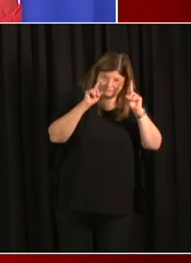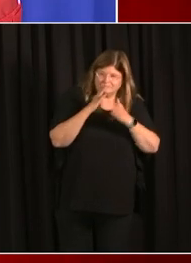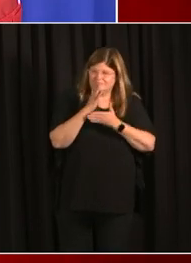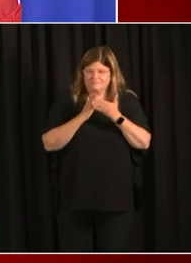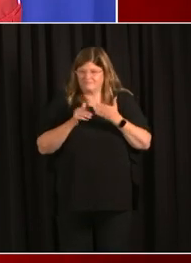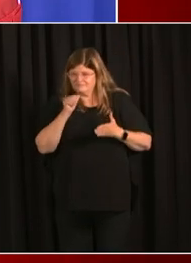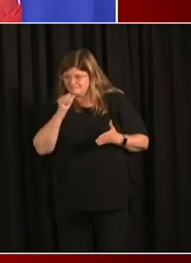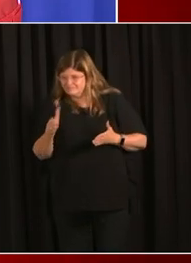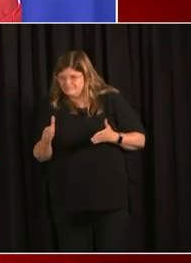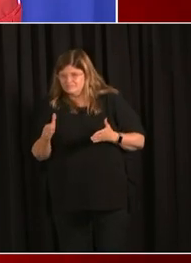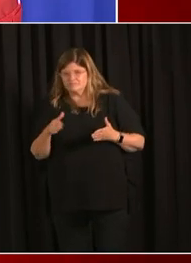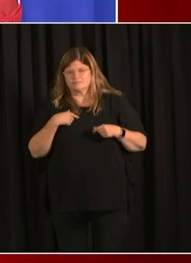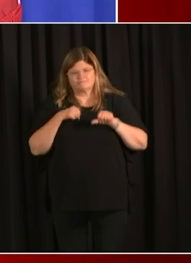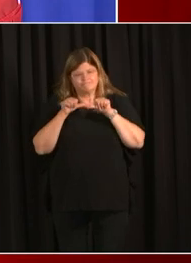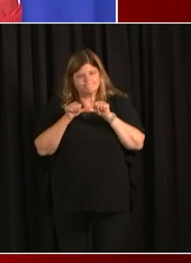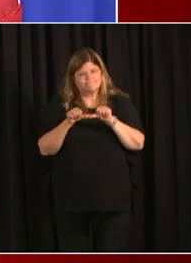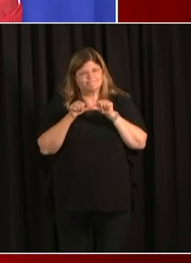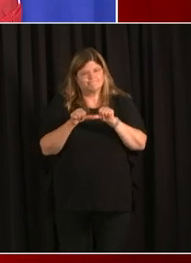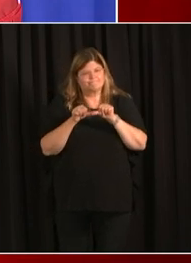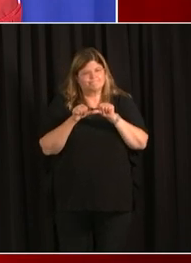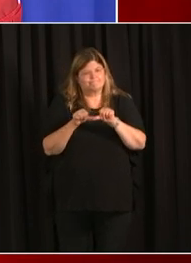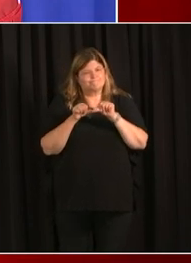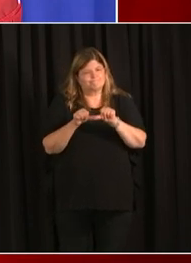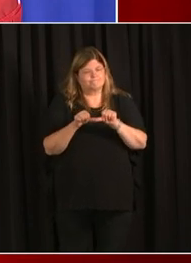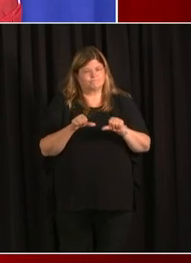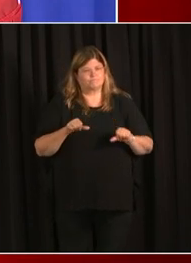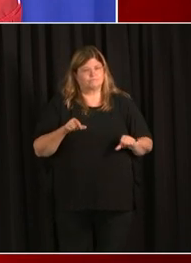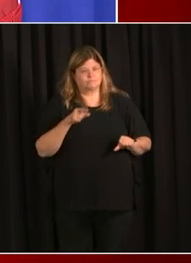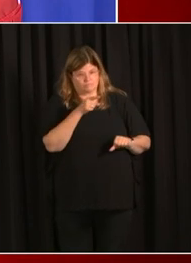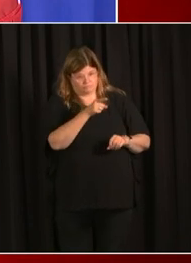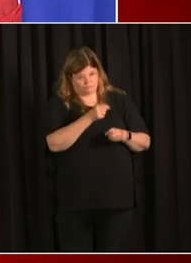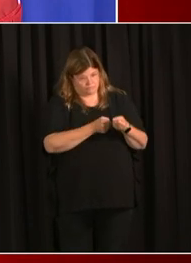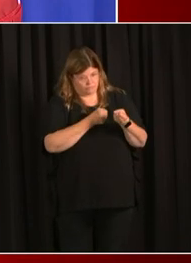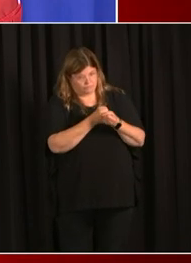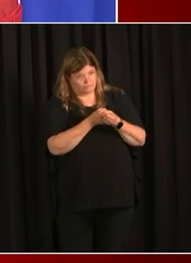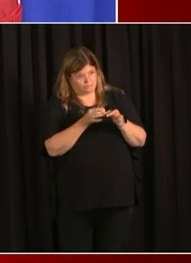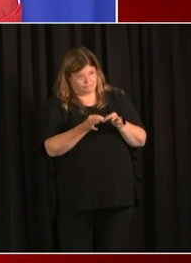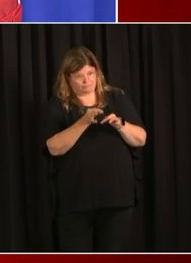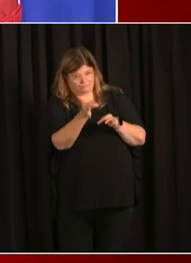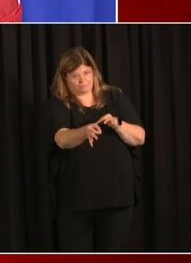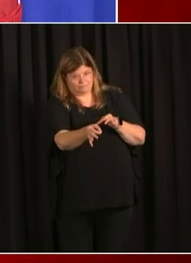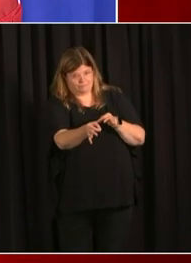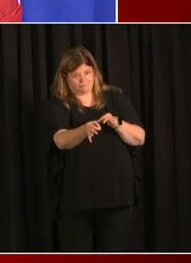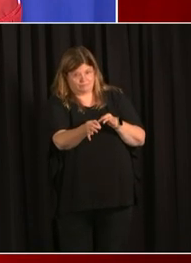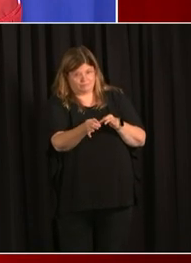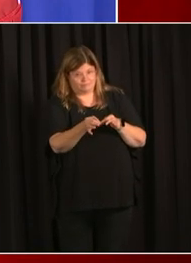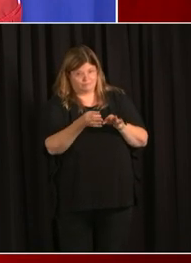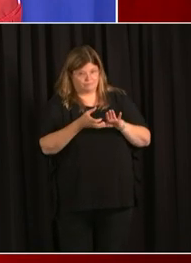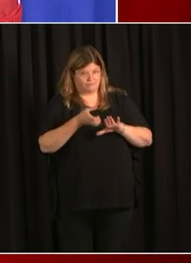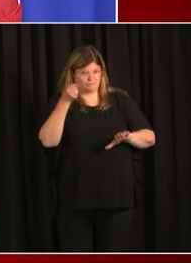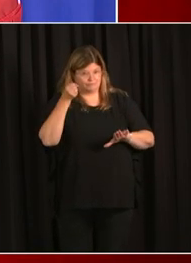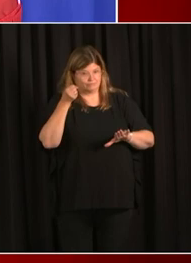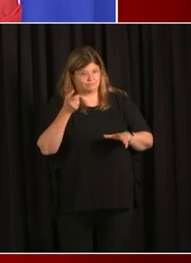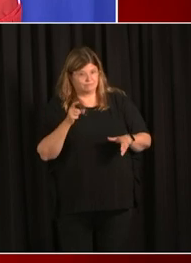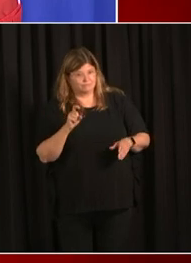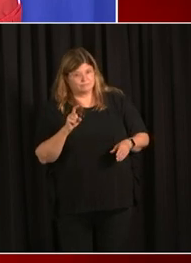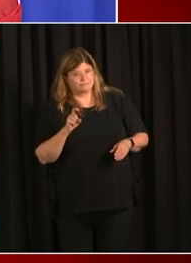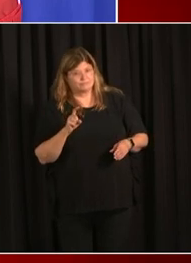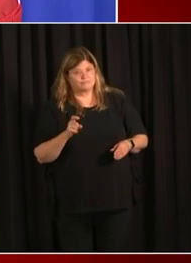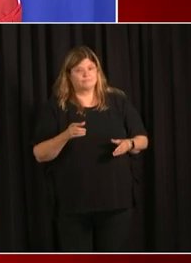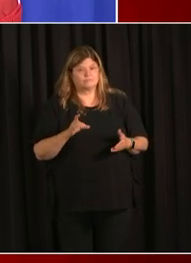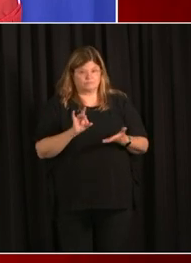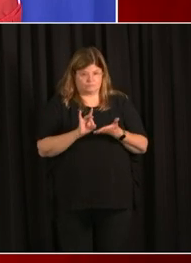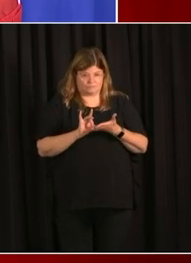we will continue to do those things. Do you support extending the eviction moratorium through 2021? Do I do